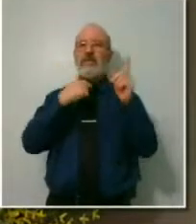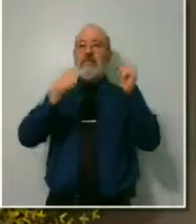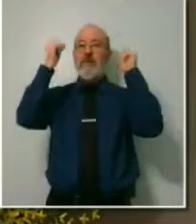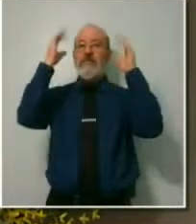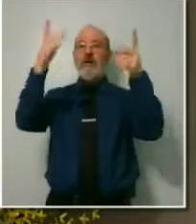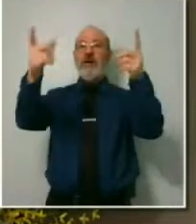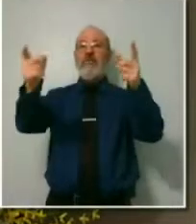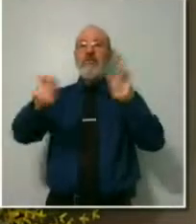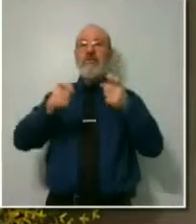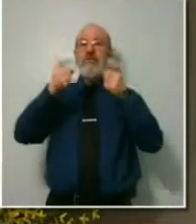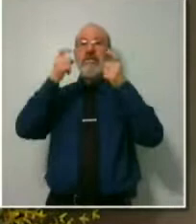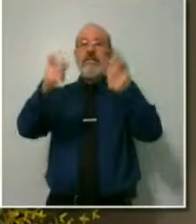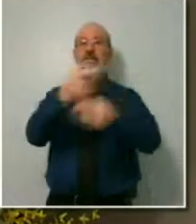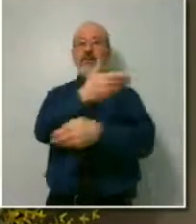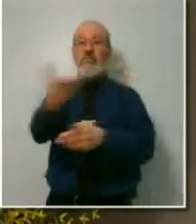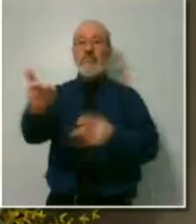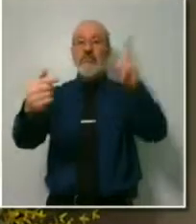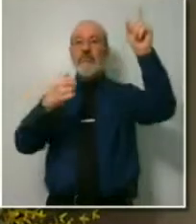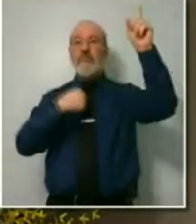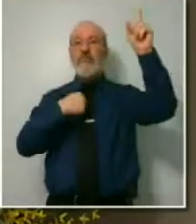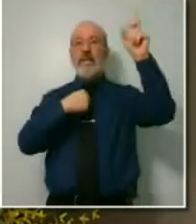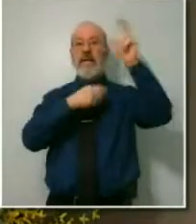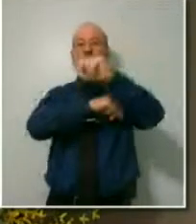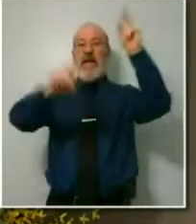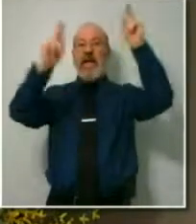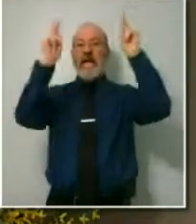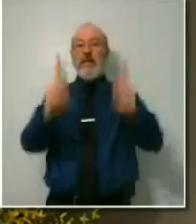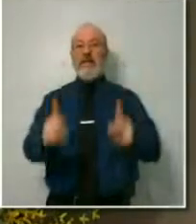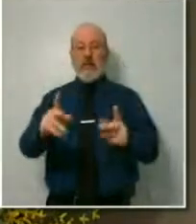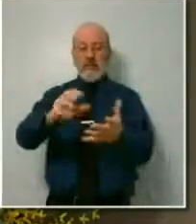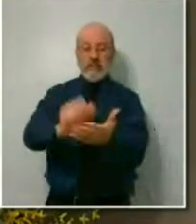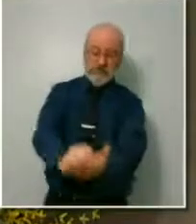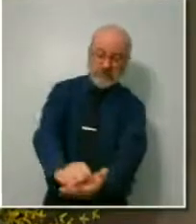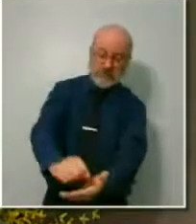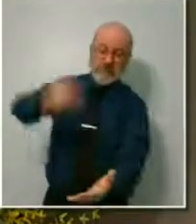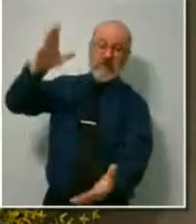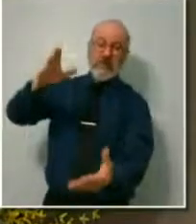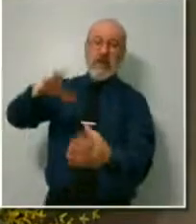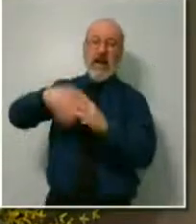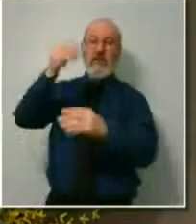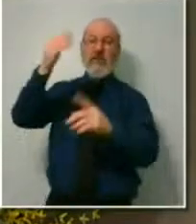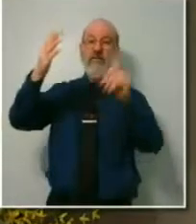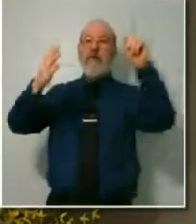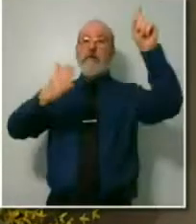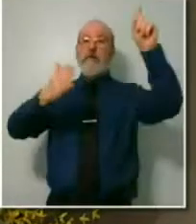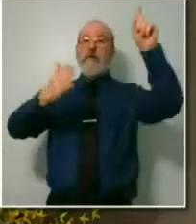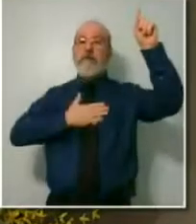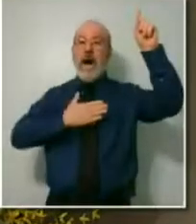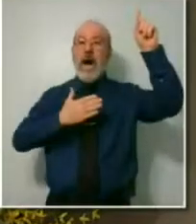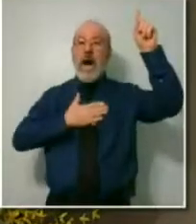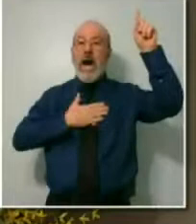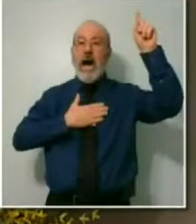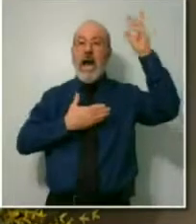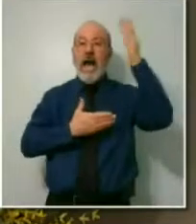me, and no one can pluck you out of my